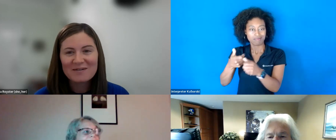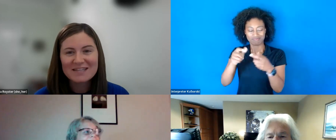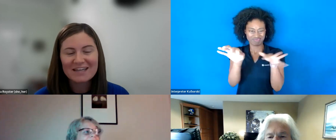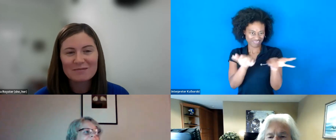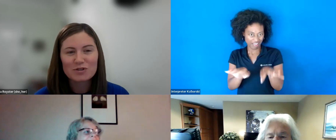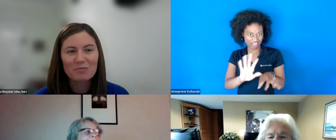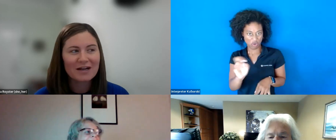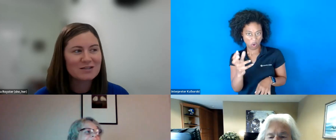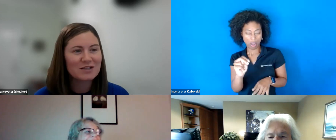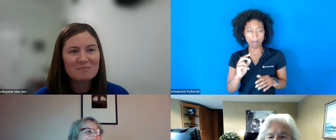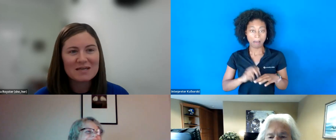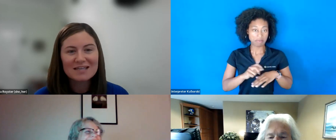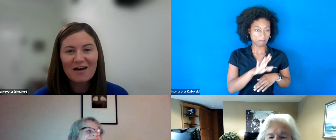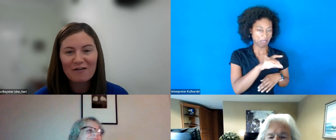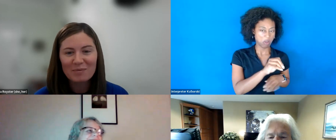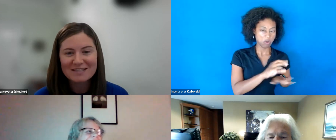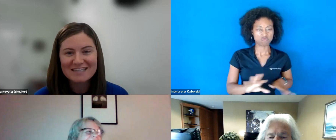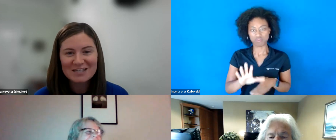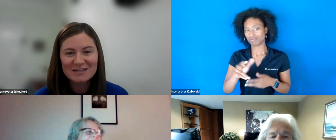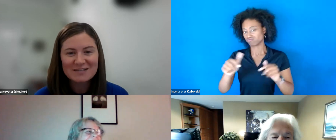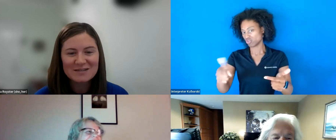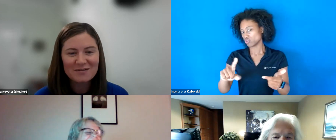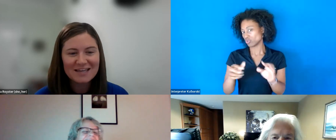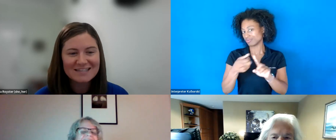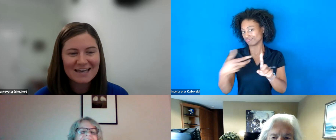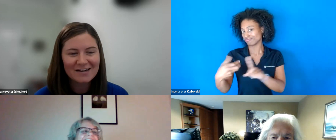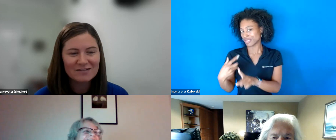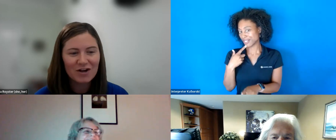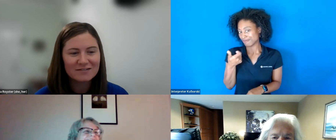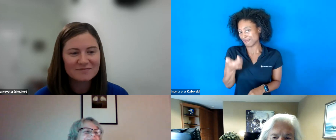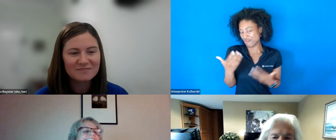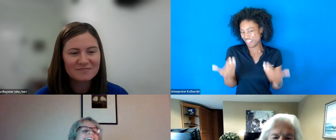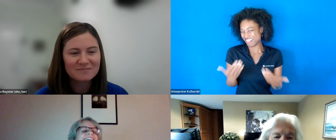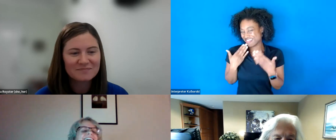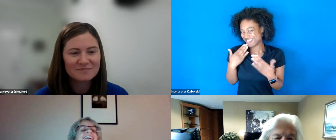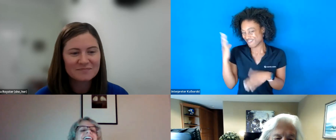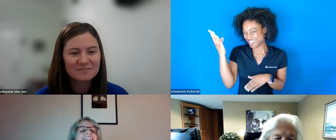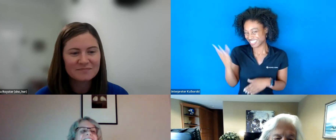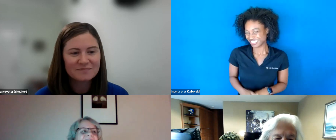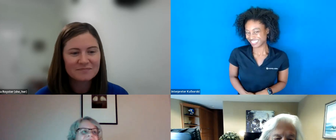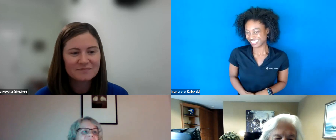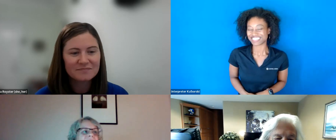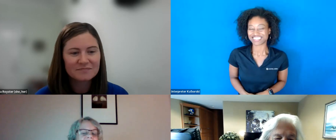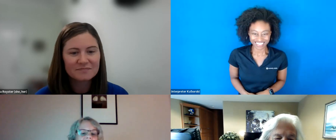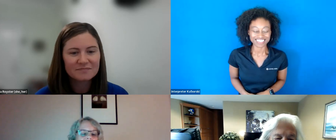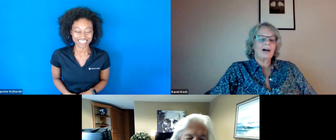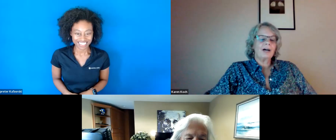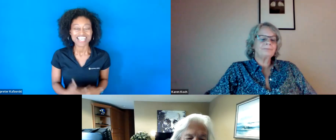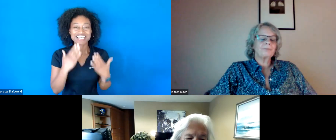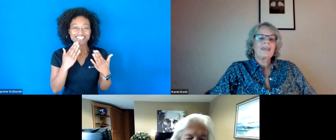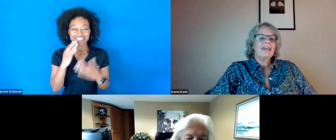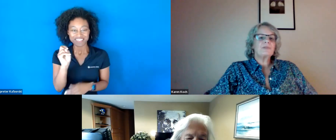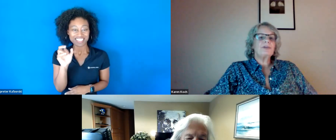their bios and let them jump right into the meat of the presentation. So thanks, Karen and Ron. Thank you,